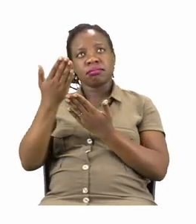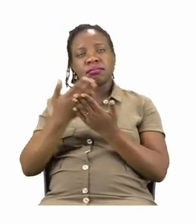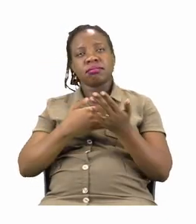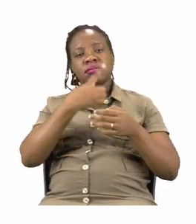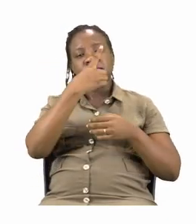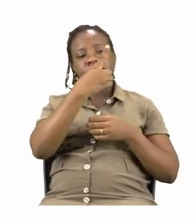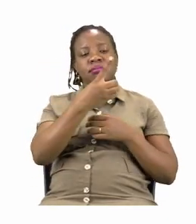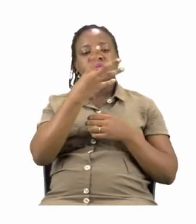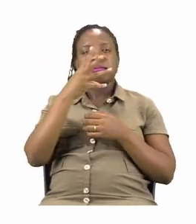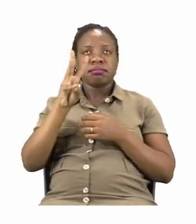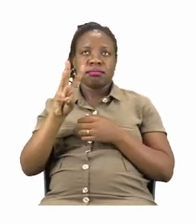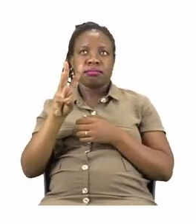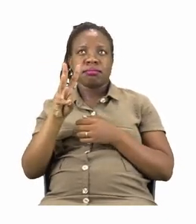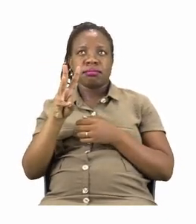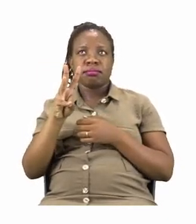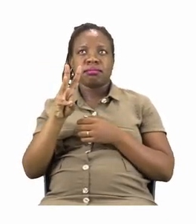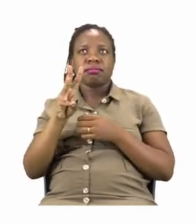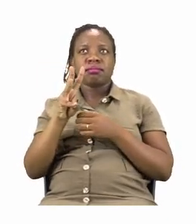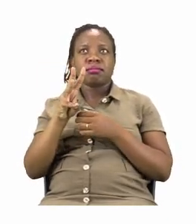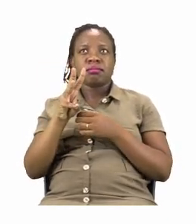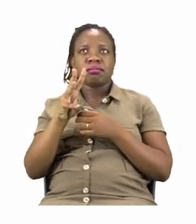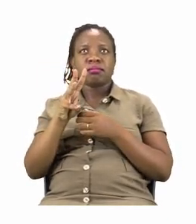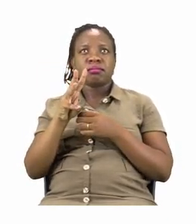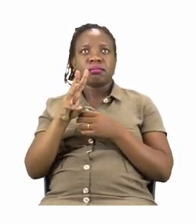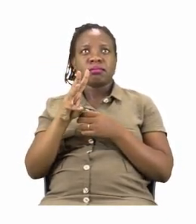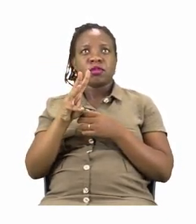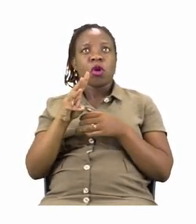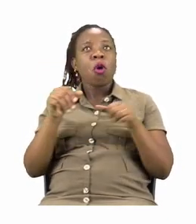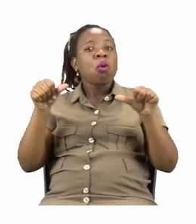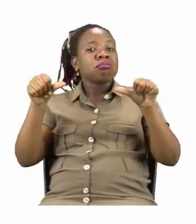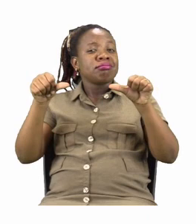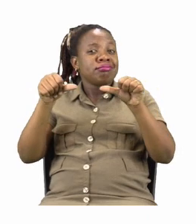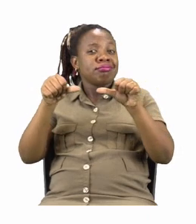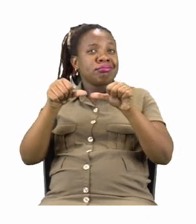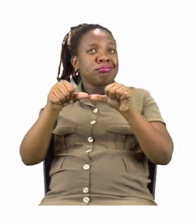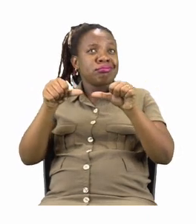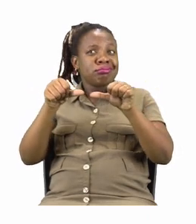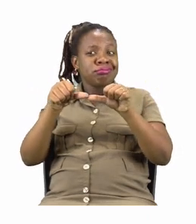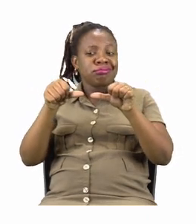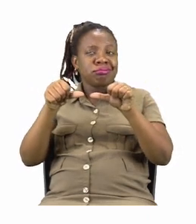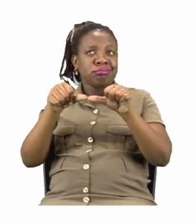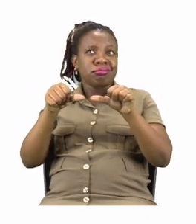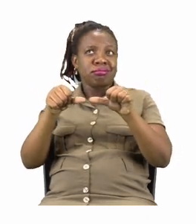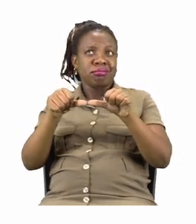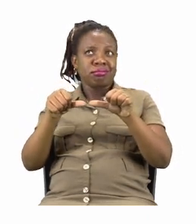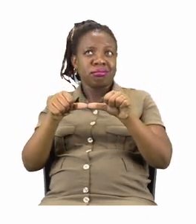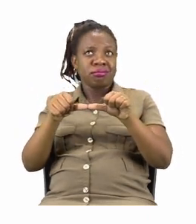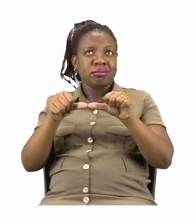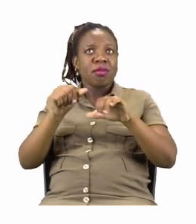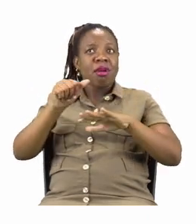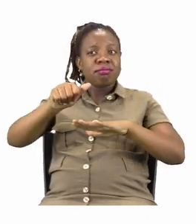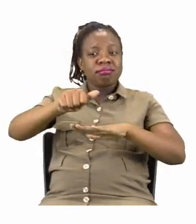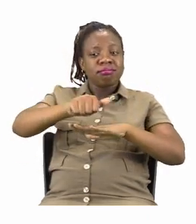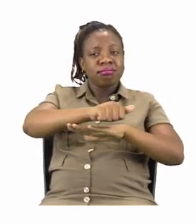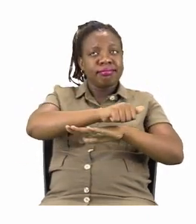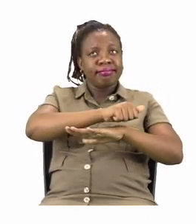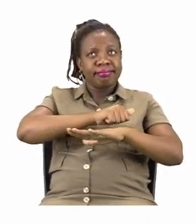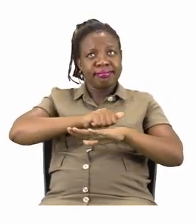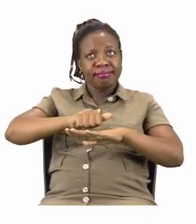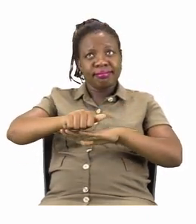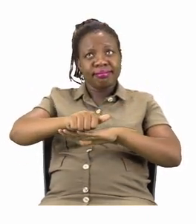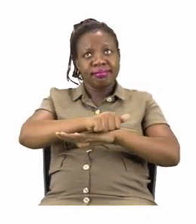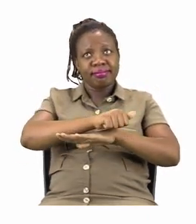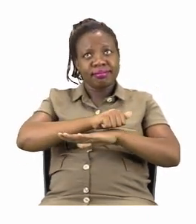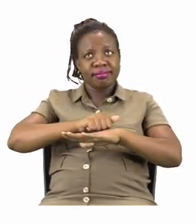here you have to do measurements. And for today, we are looking at